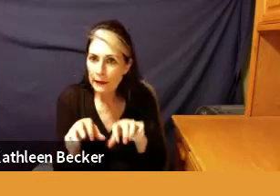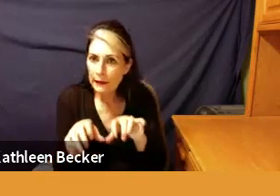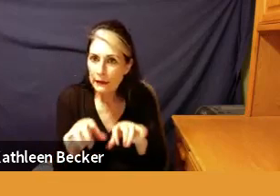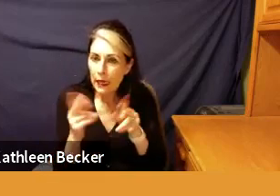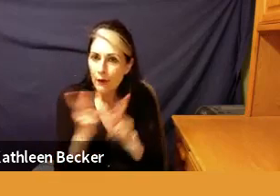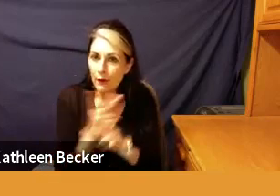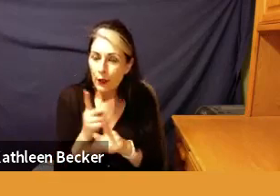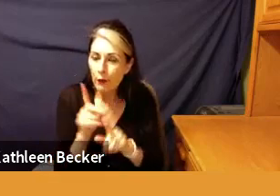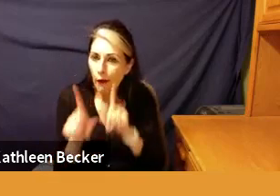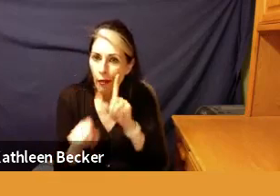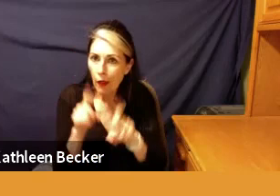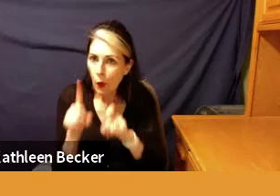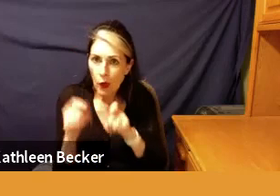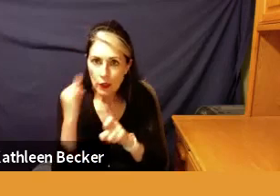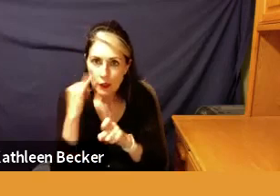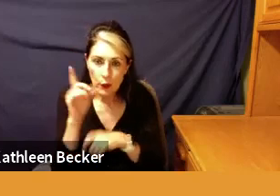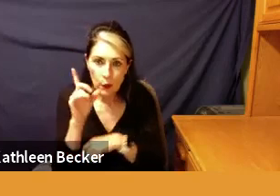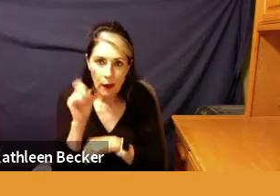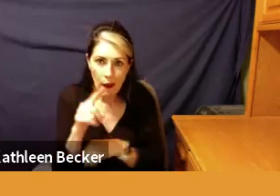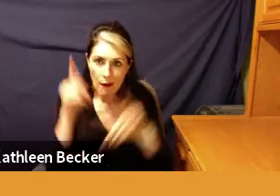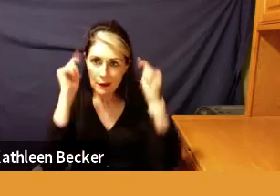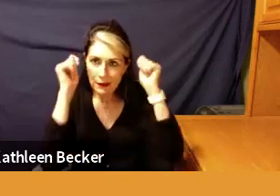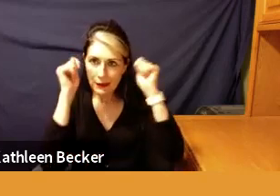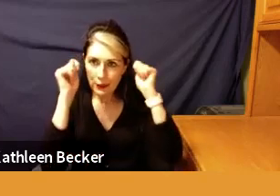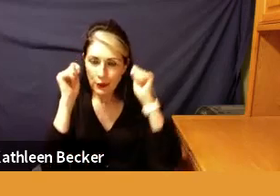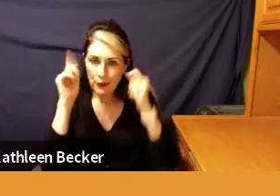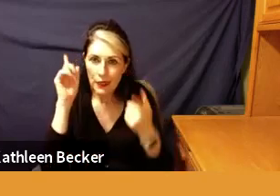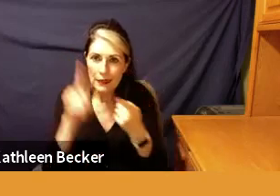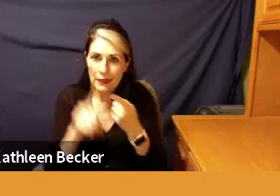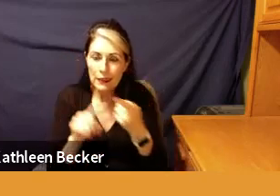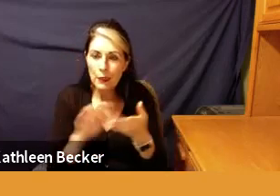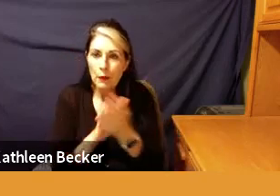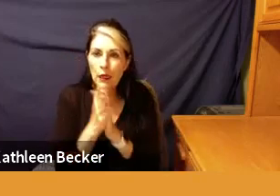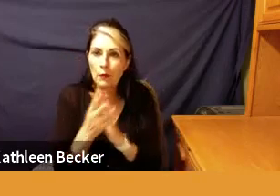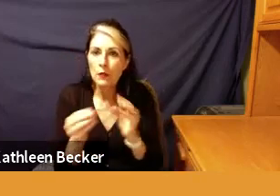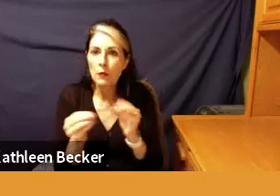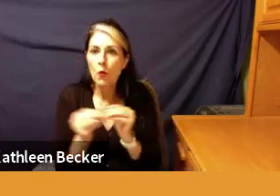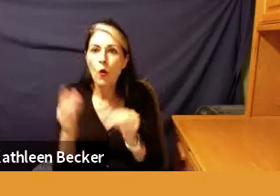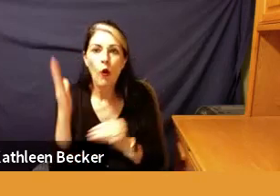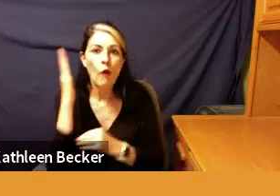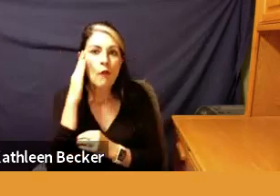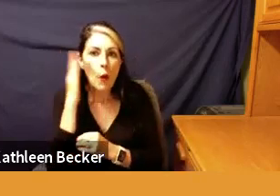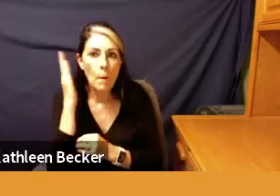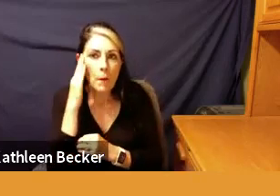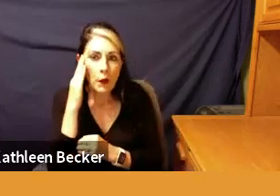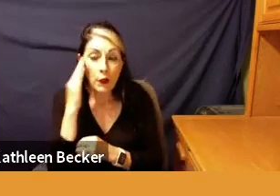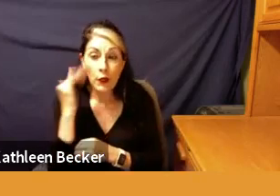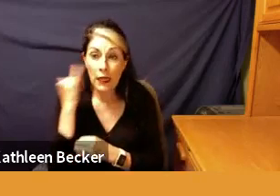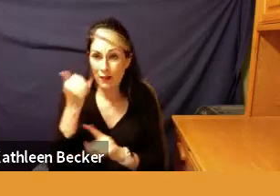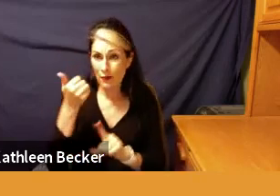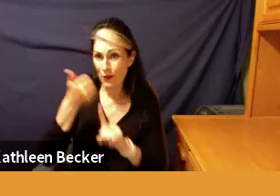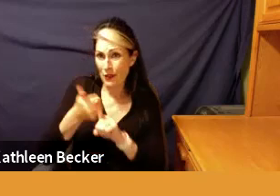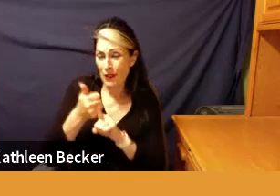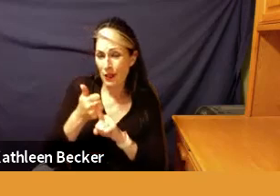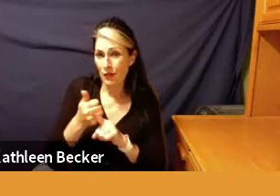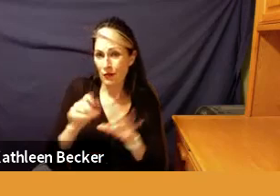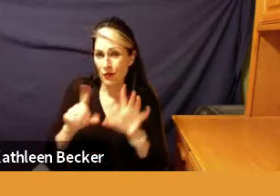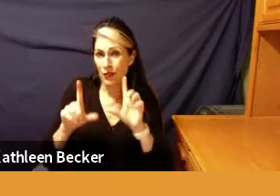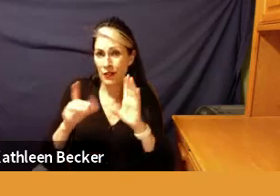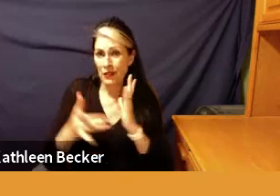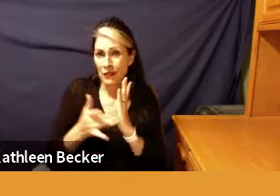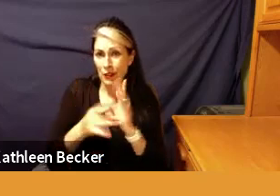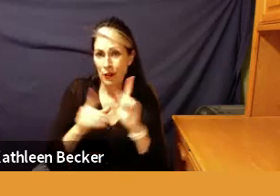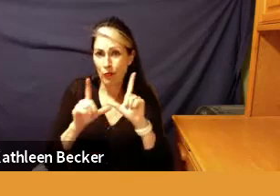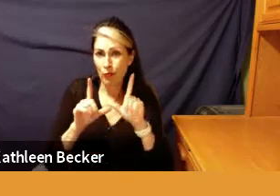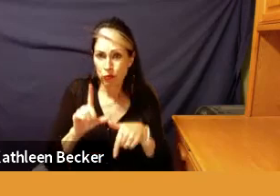figure out the question that they need to ask the tutor until it becomes more familiar with them. If you're not good with technology and helping them figure